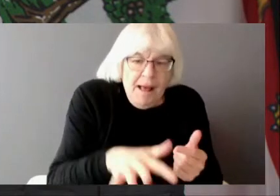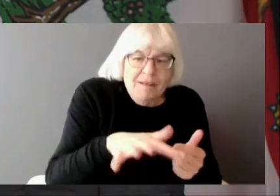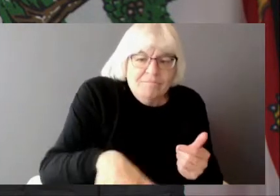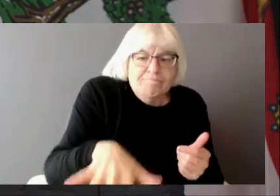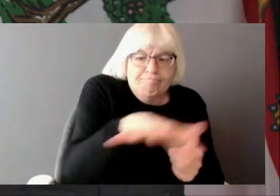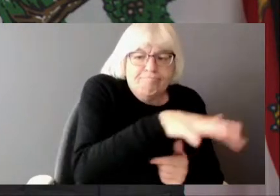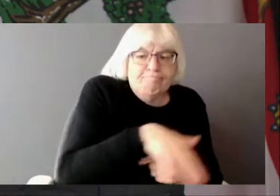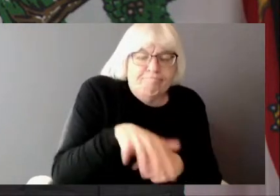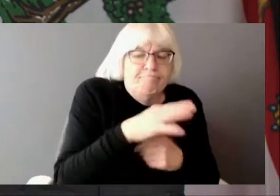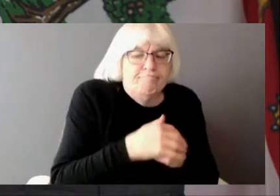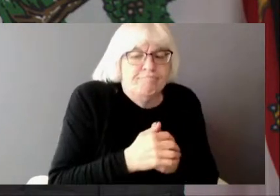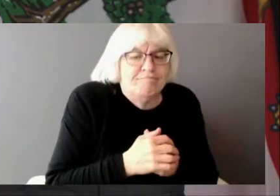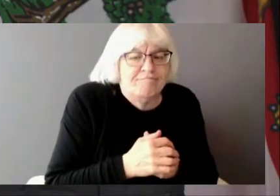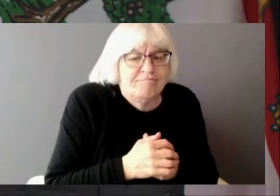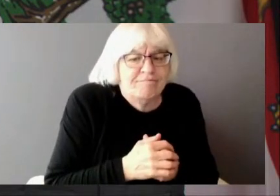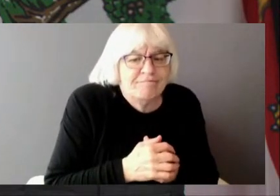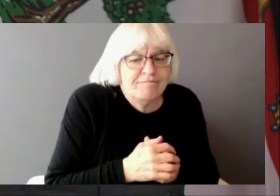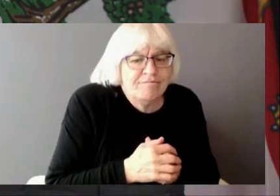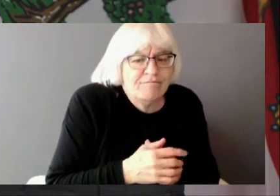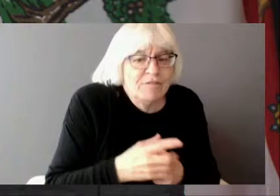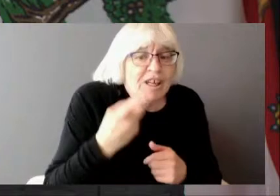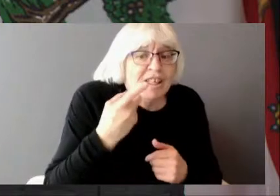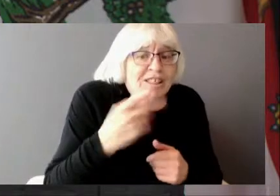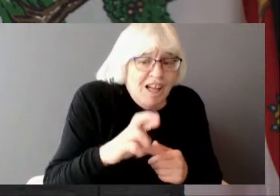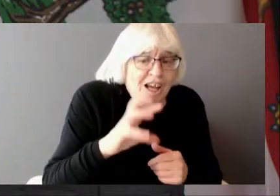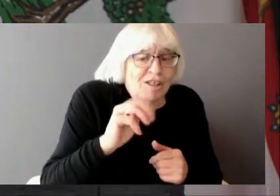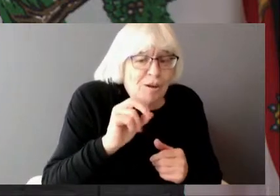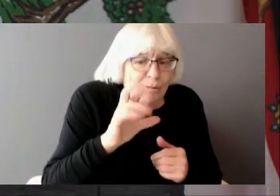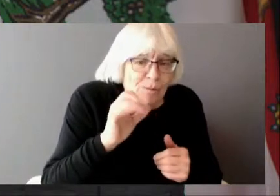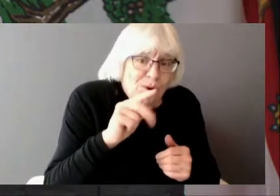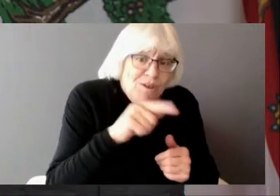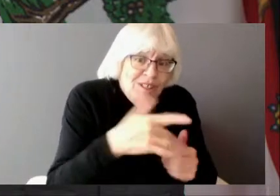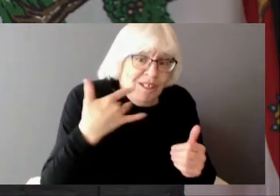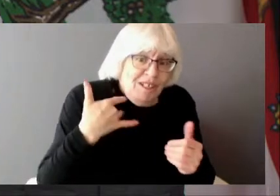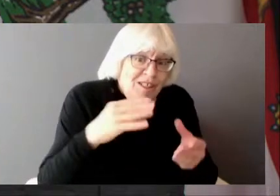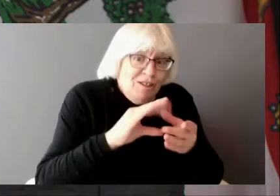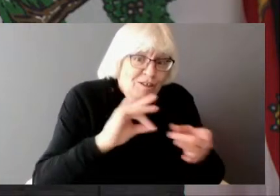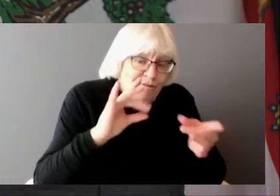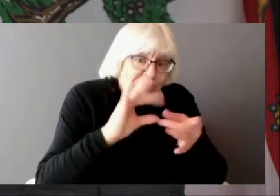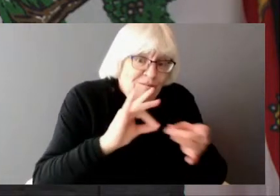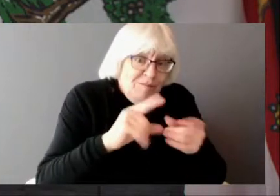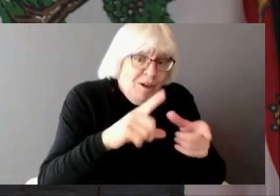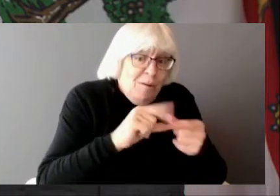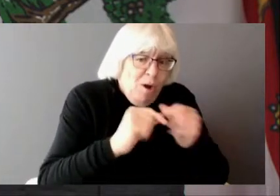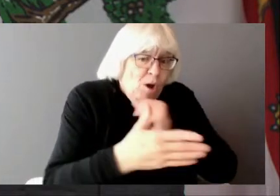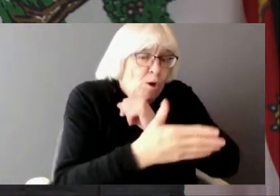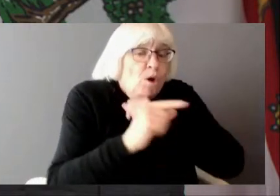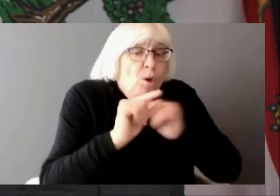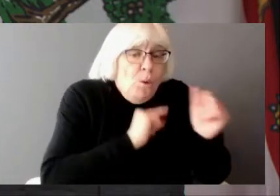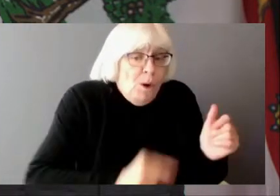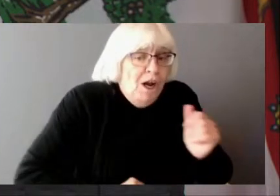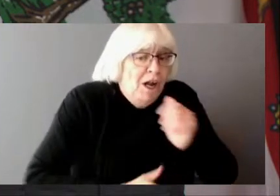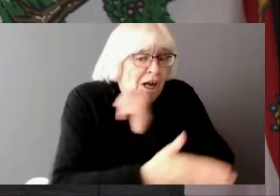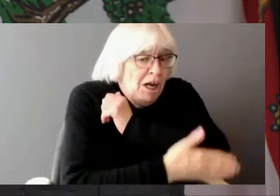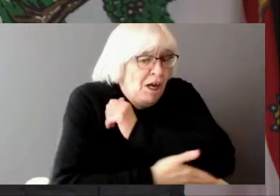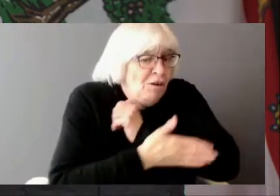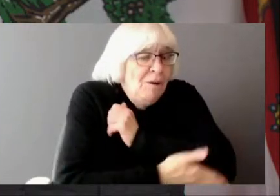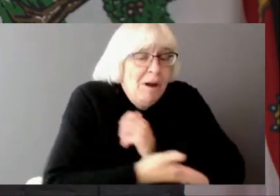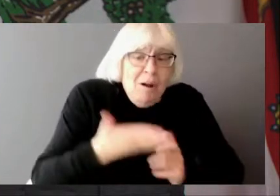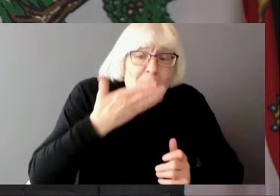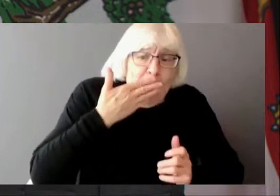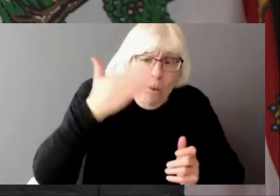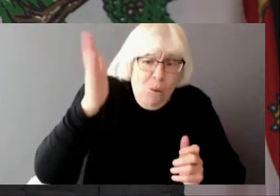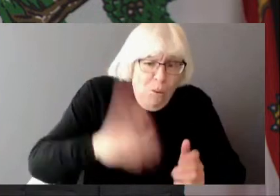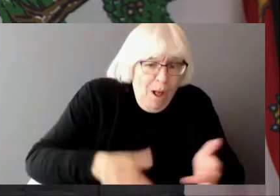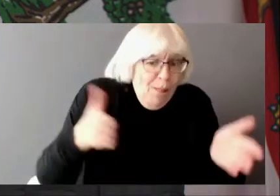Dr. Morrison mentioned. So the ones in Queens County, they did go ahead today with the weather this morning. There were some